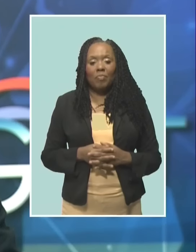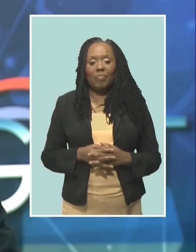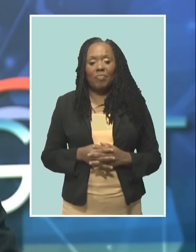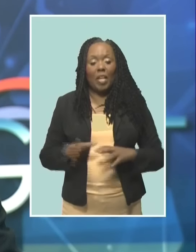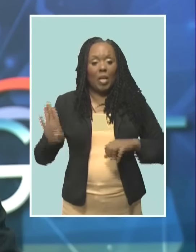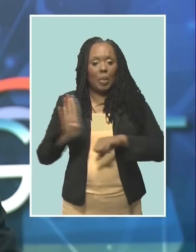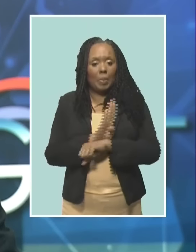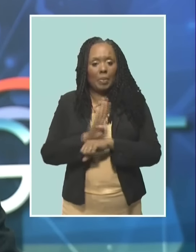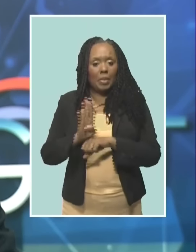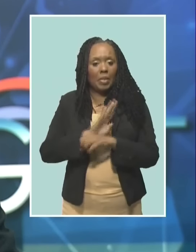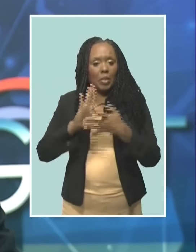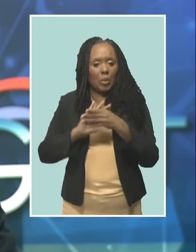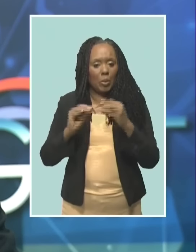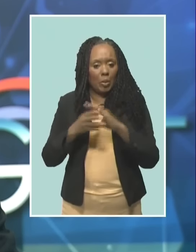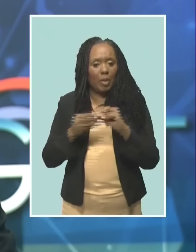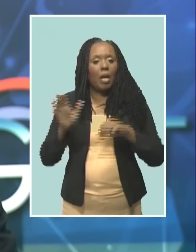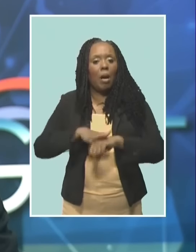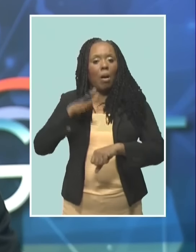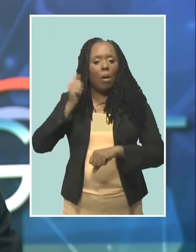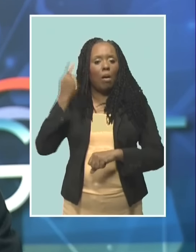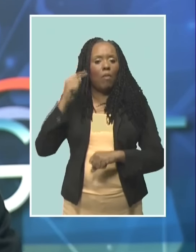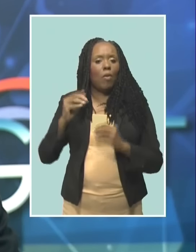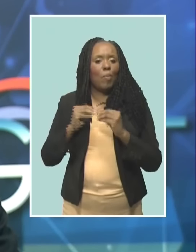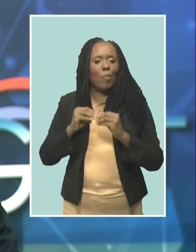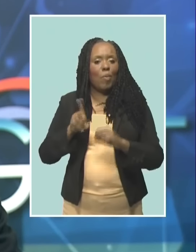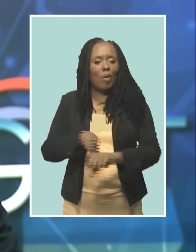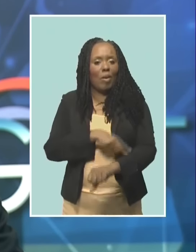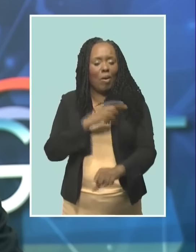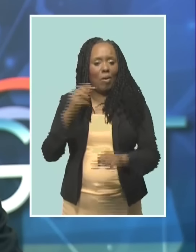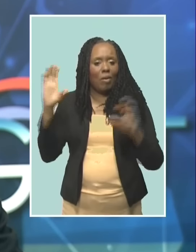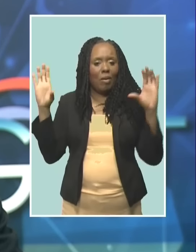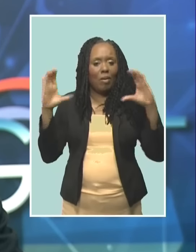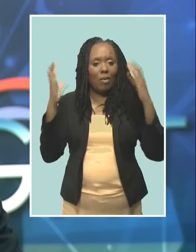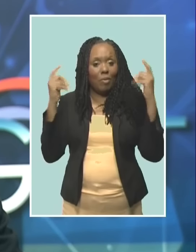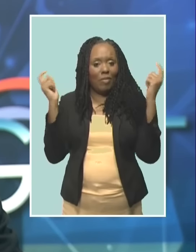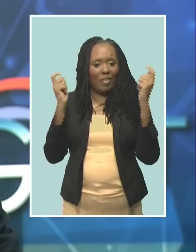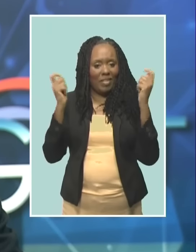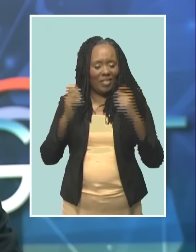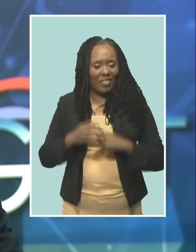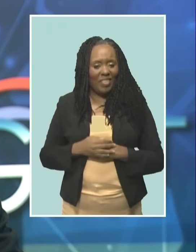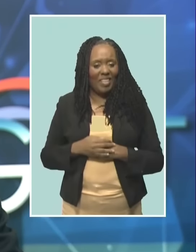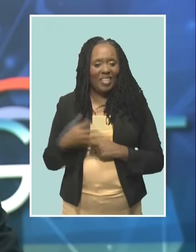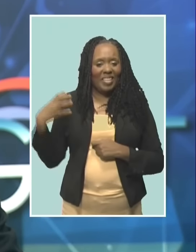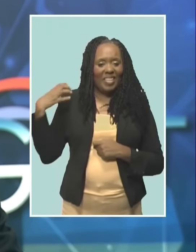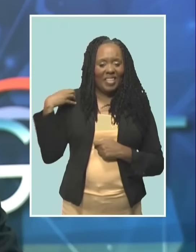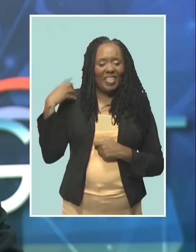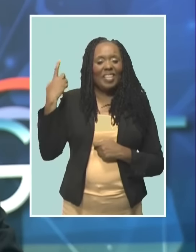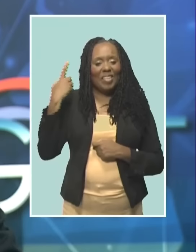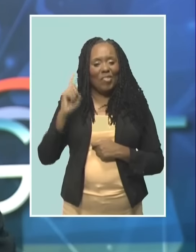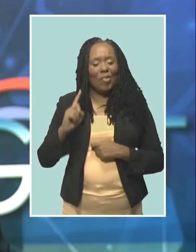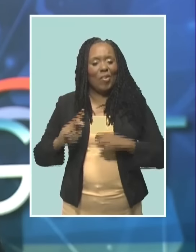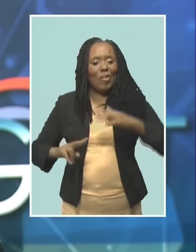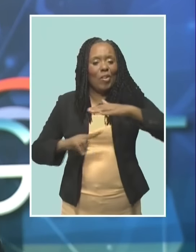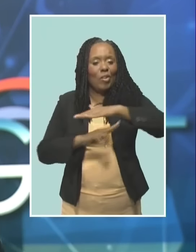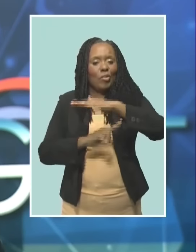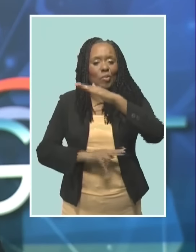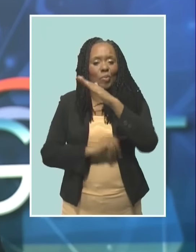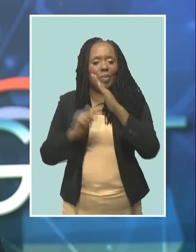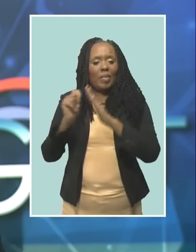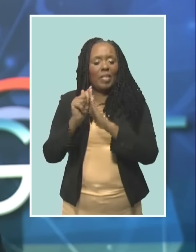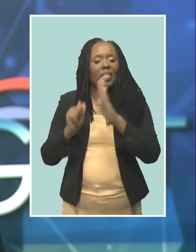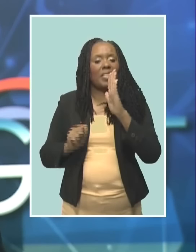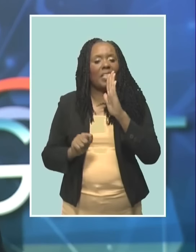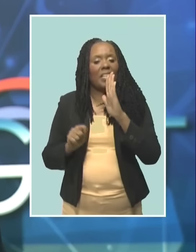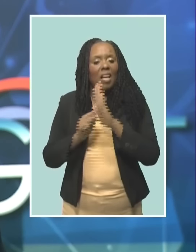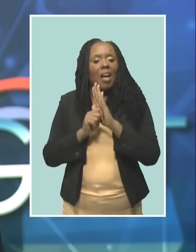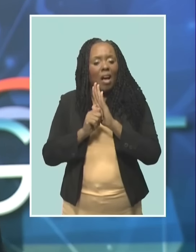In business now, a call has been made for a longer Cropover festival. It has come from Chairman of the Bridgetown Revitalization Committee of